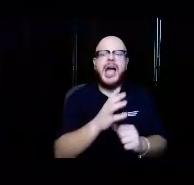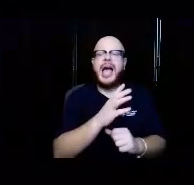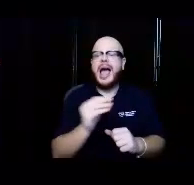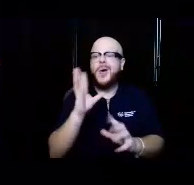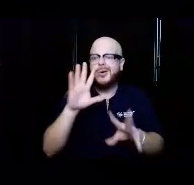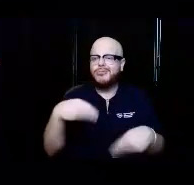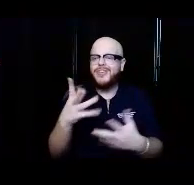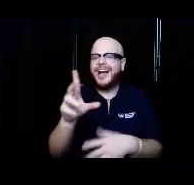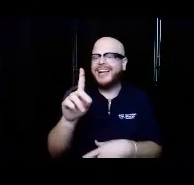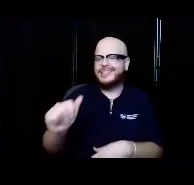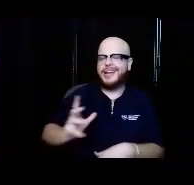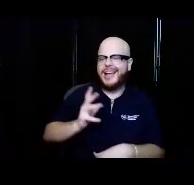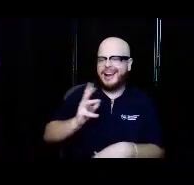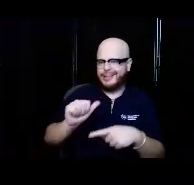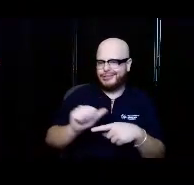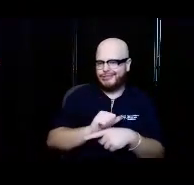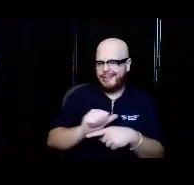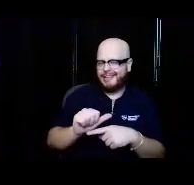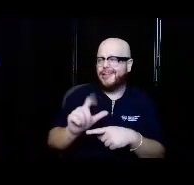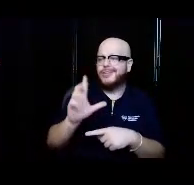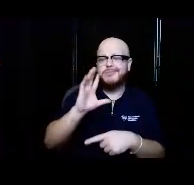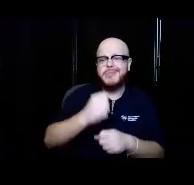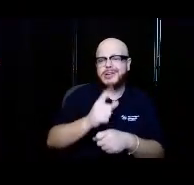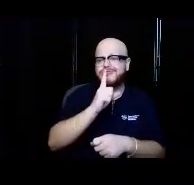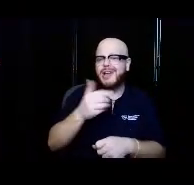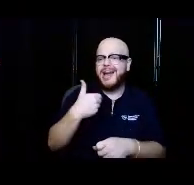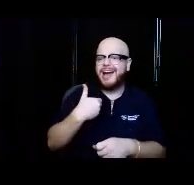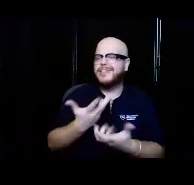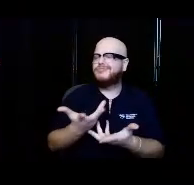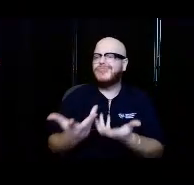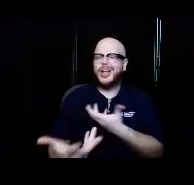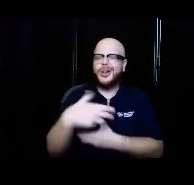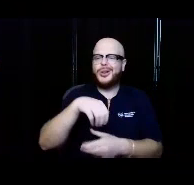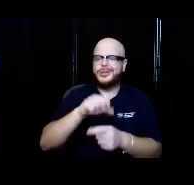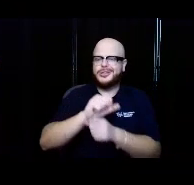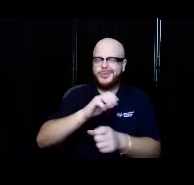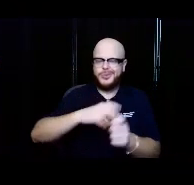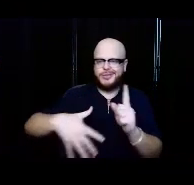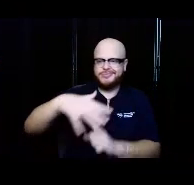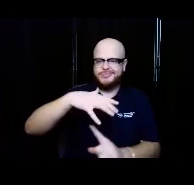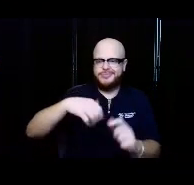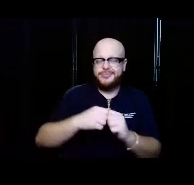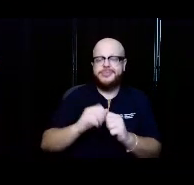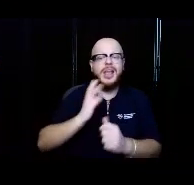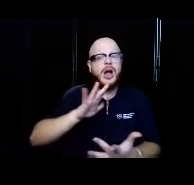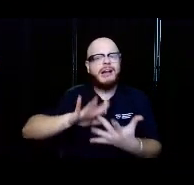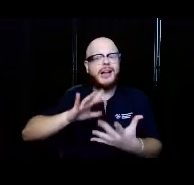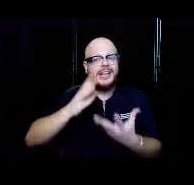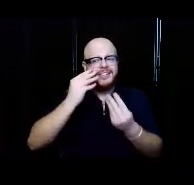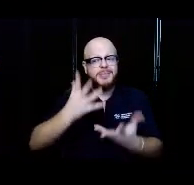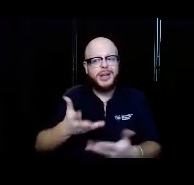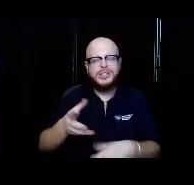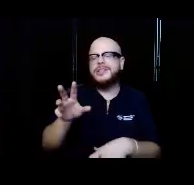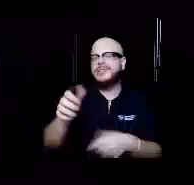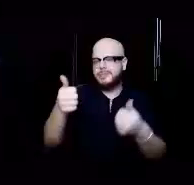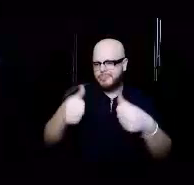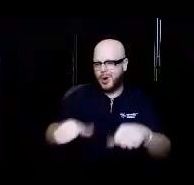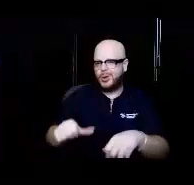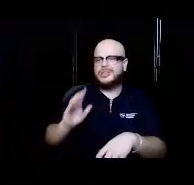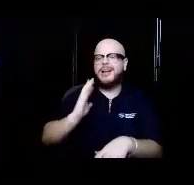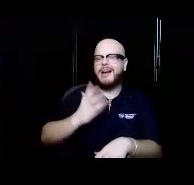workplace. A link to the business relations team's contact information is on the business relations webpage, and a link is also being dropped